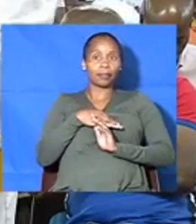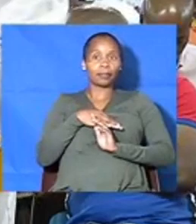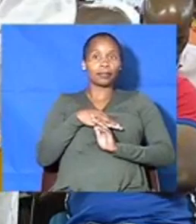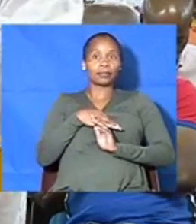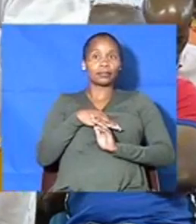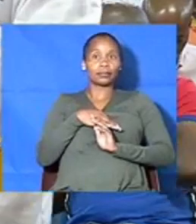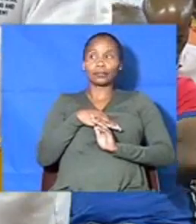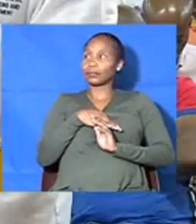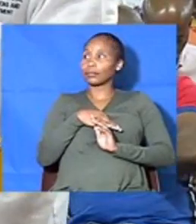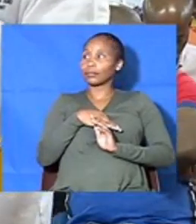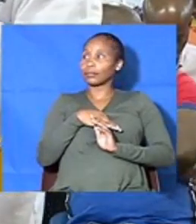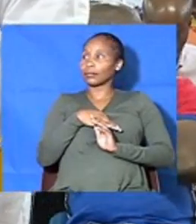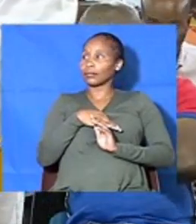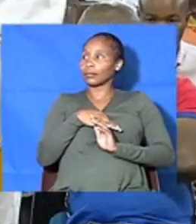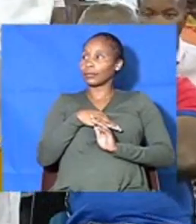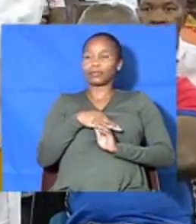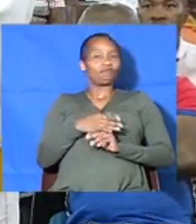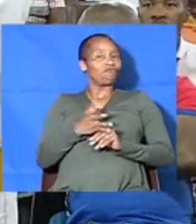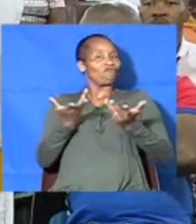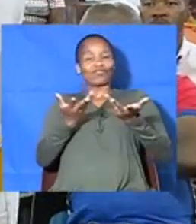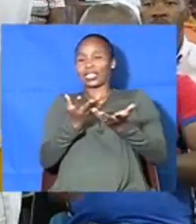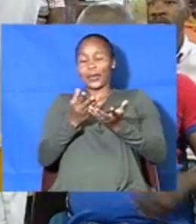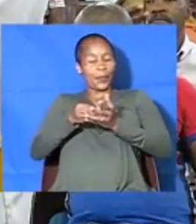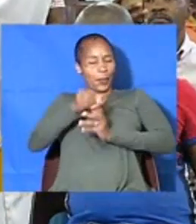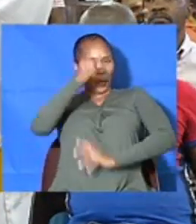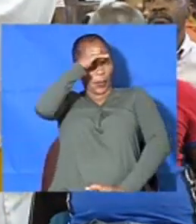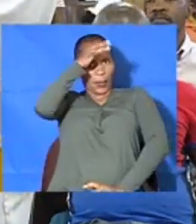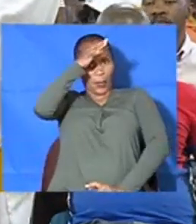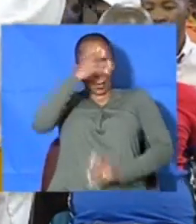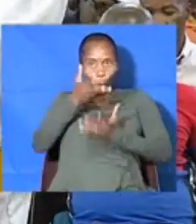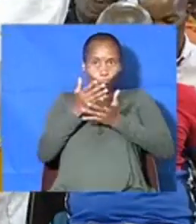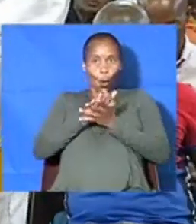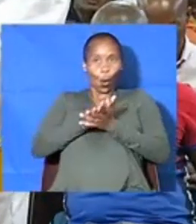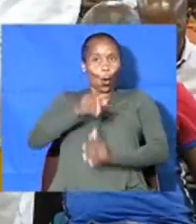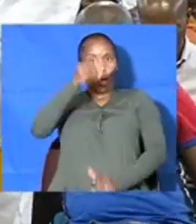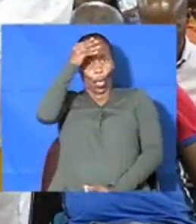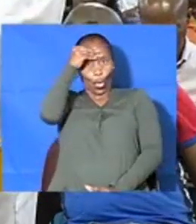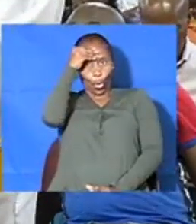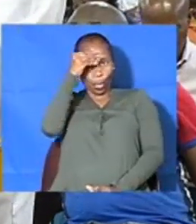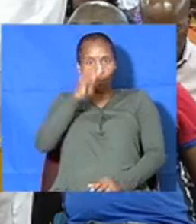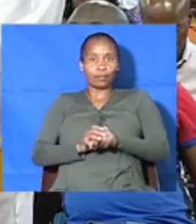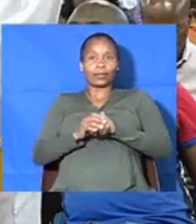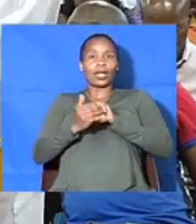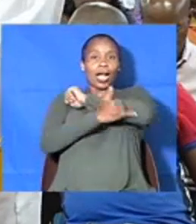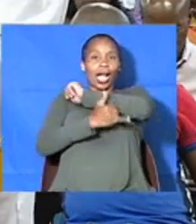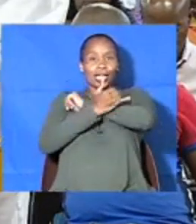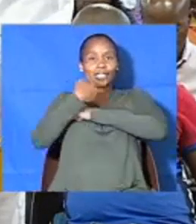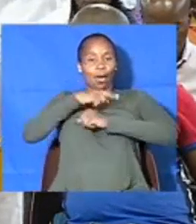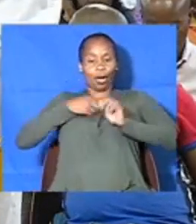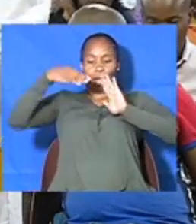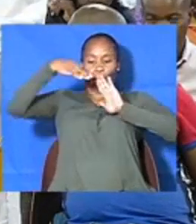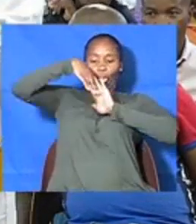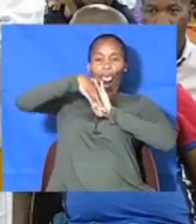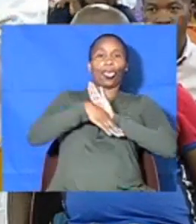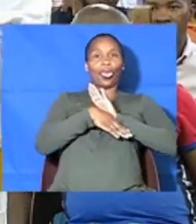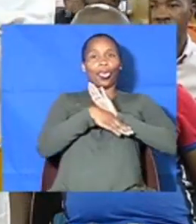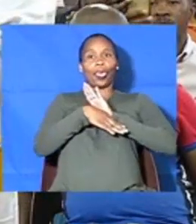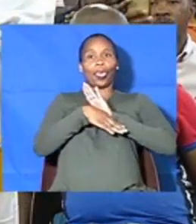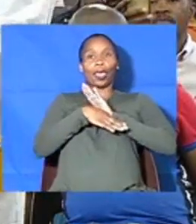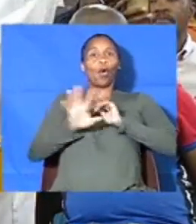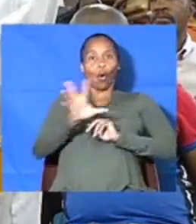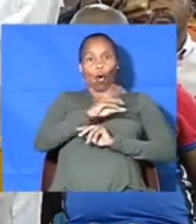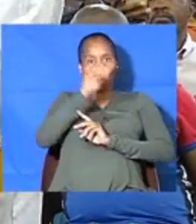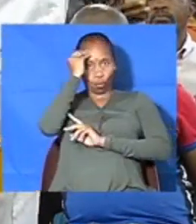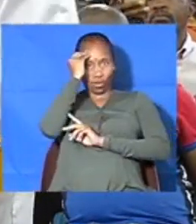sengwe gape se ke rata go se botšiša motlhomongwe ka yona NHI yo ke se se latelang. The other thing I want to find out